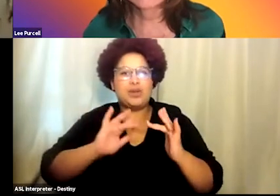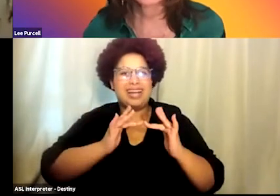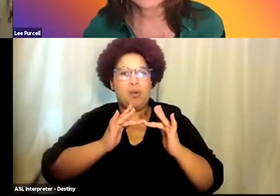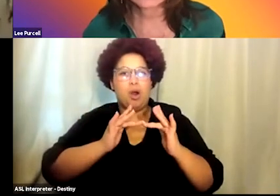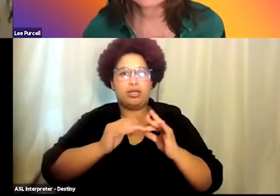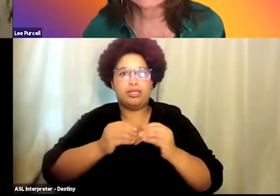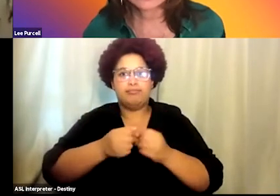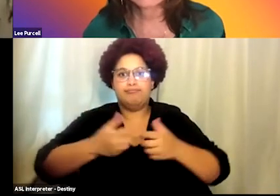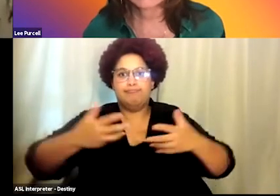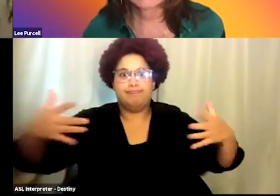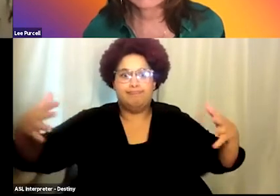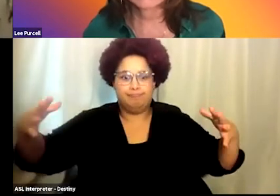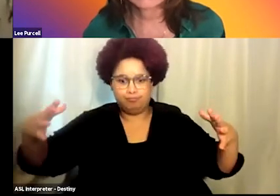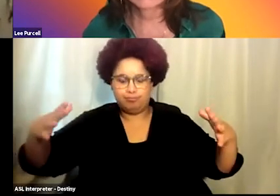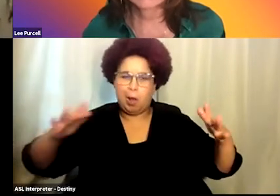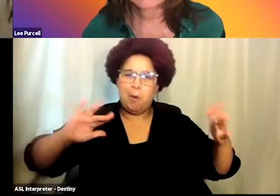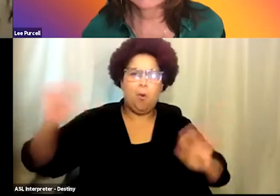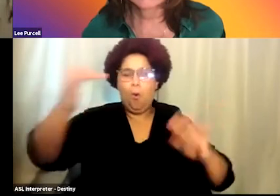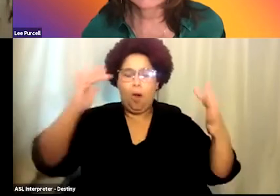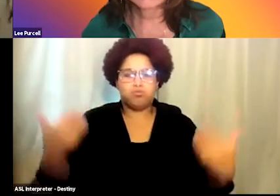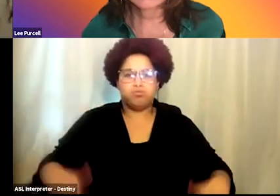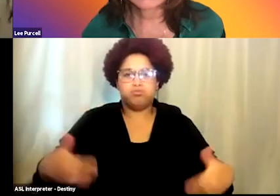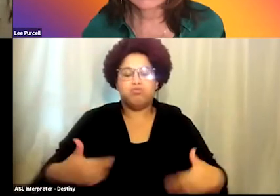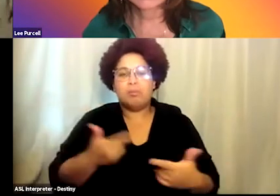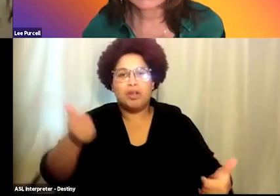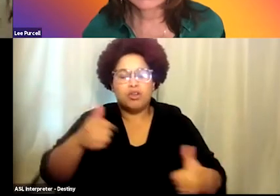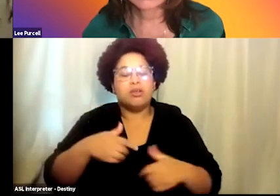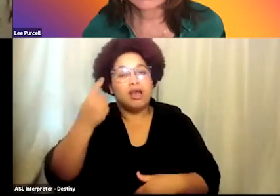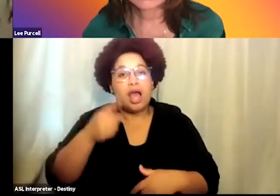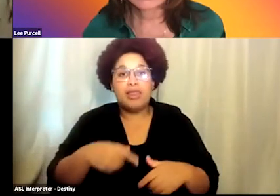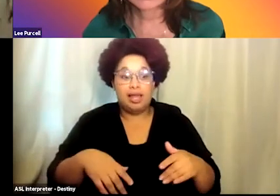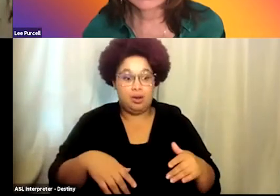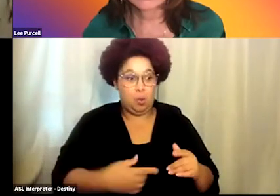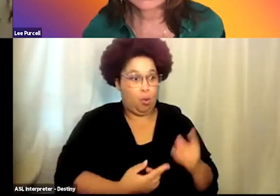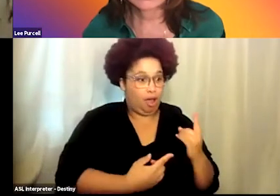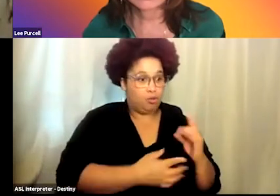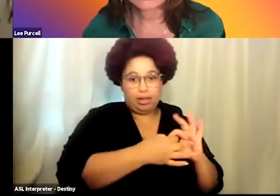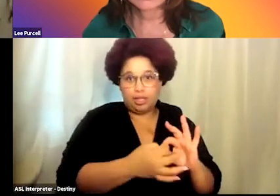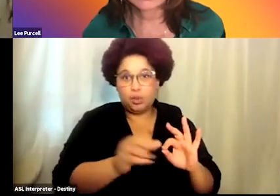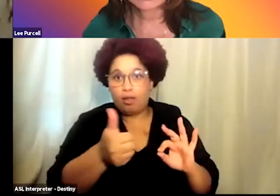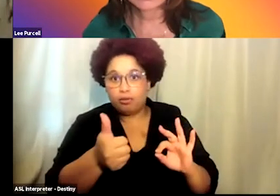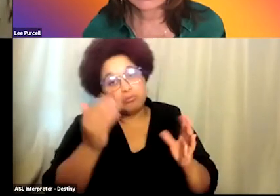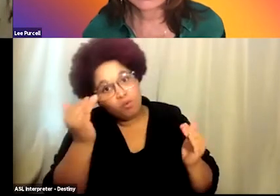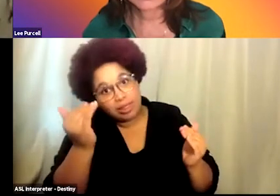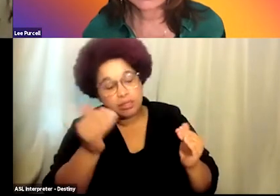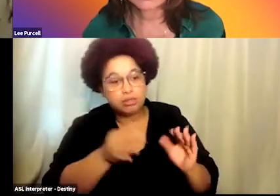becomes, right? Yes. And and one thing hopefully will lead to another.